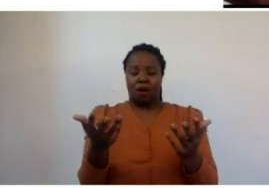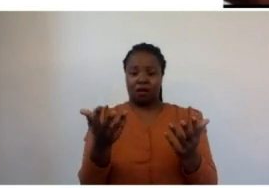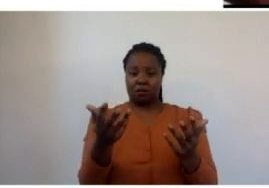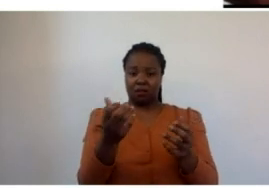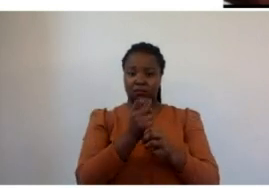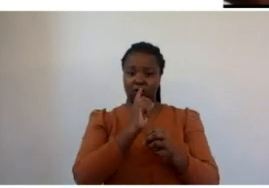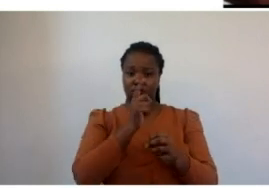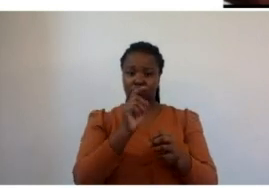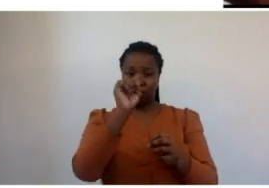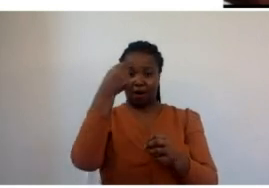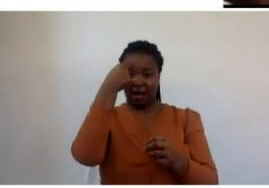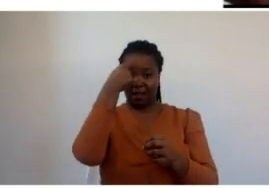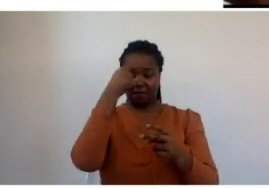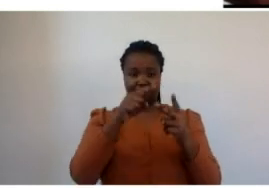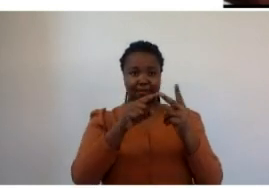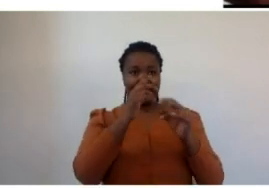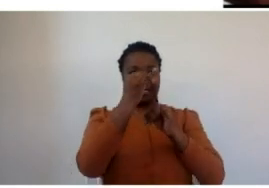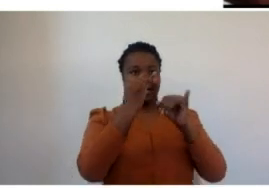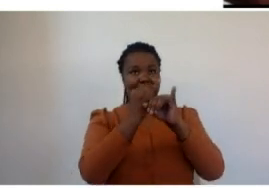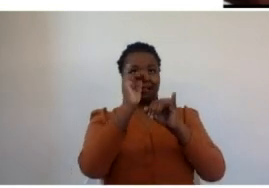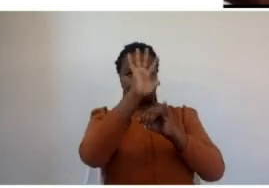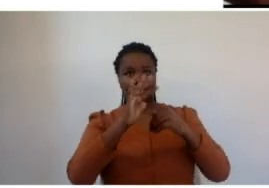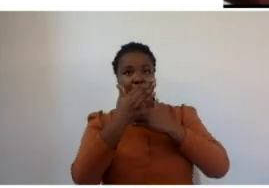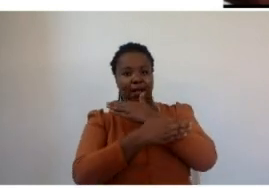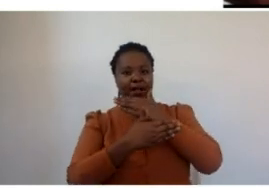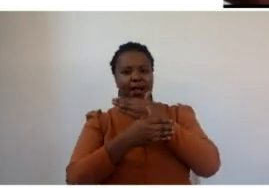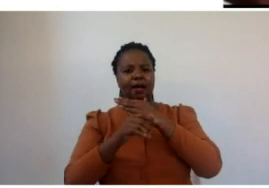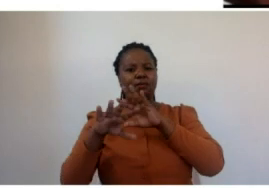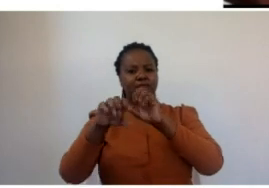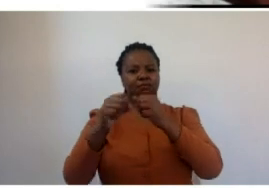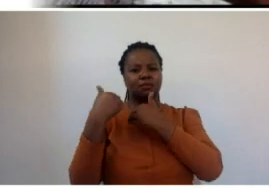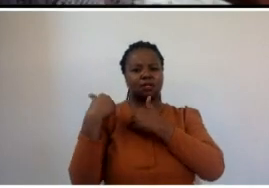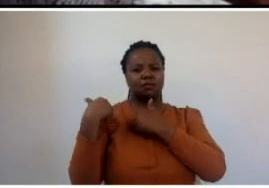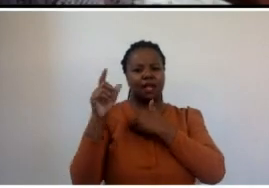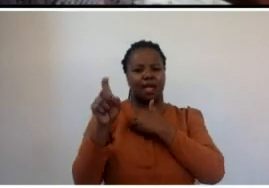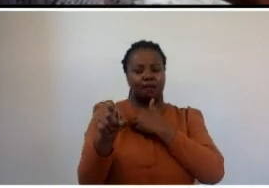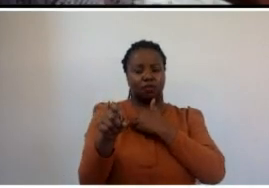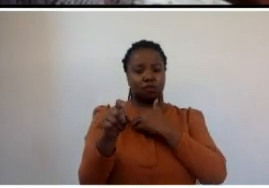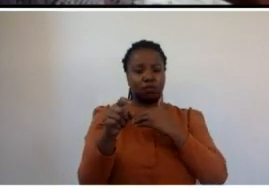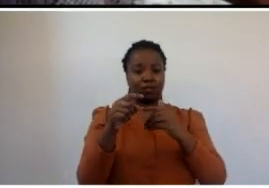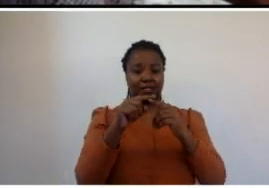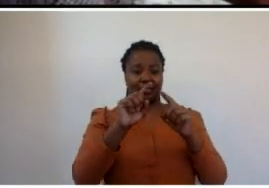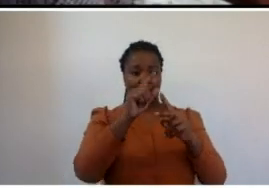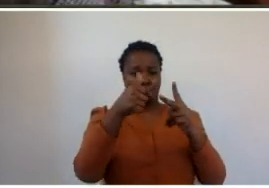the level of reorientation and additional financing that we need to achieve this target?